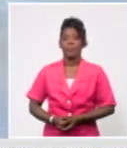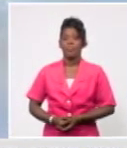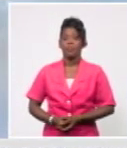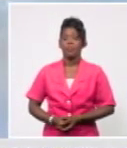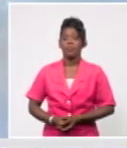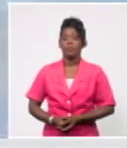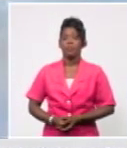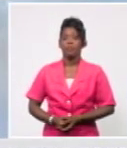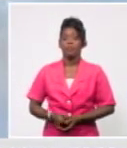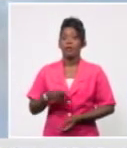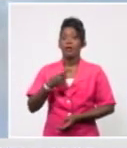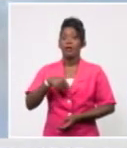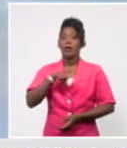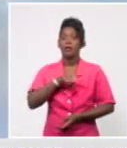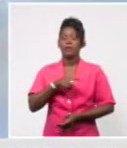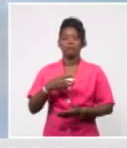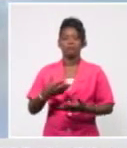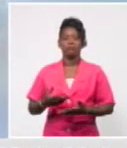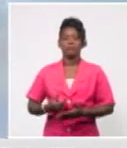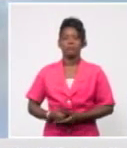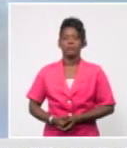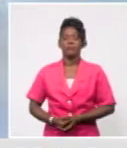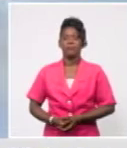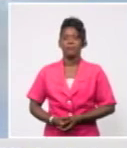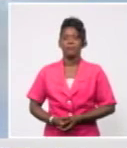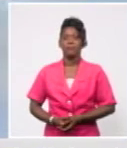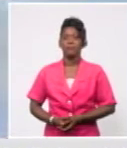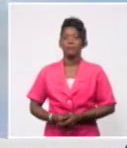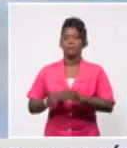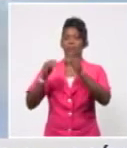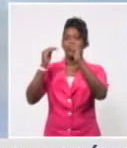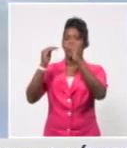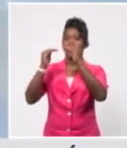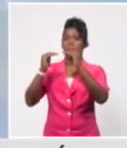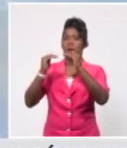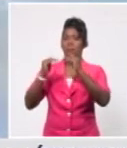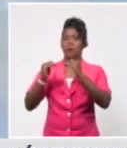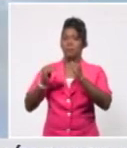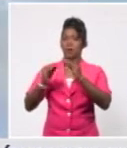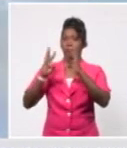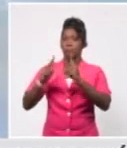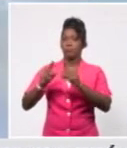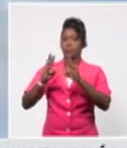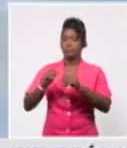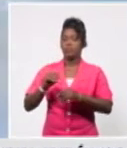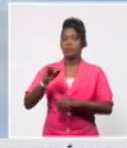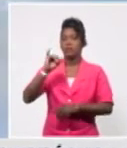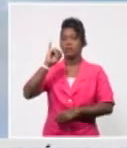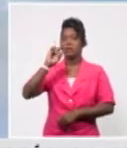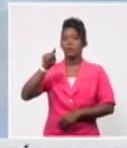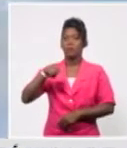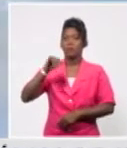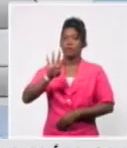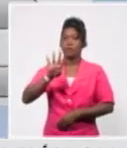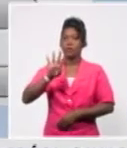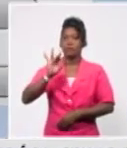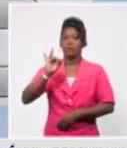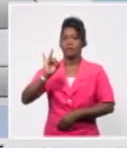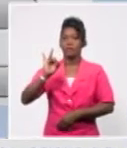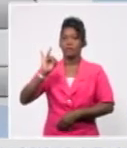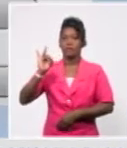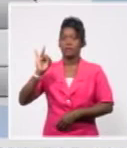6.62 per 100,000 inhabitants over the last 15 days. To